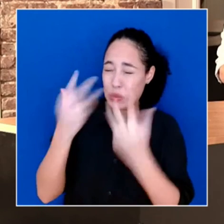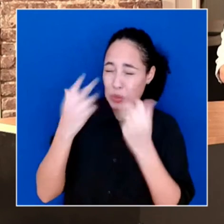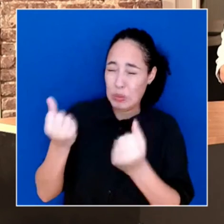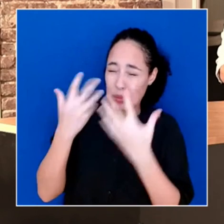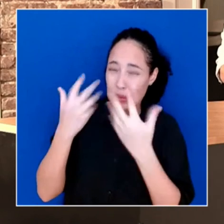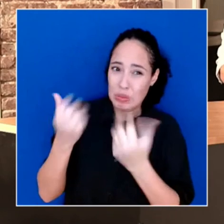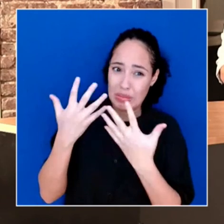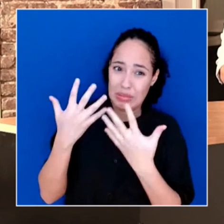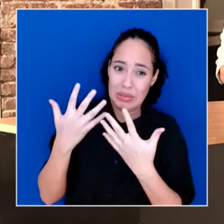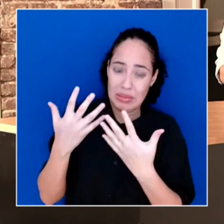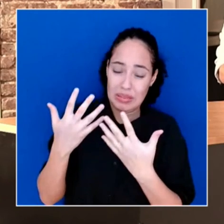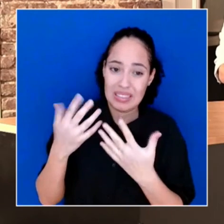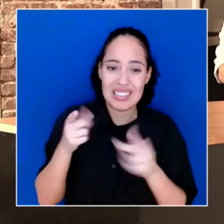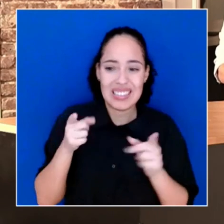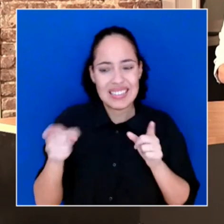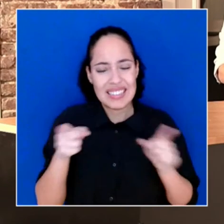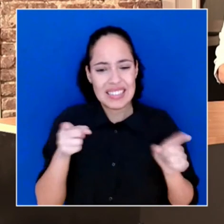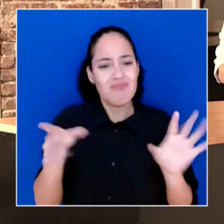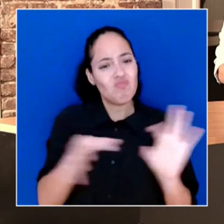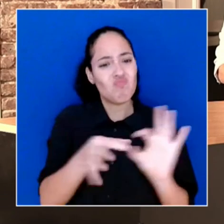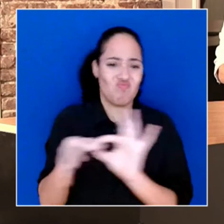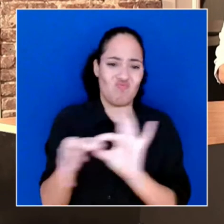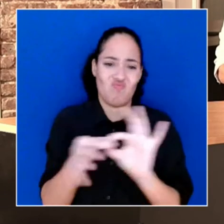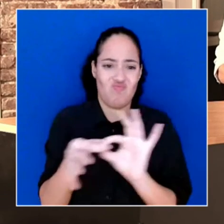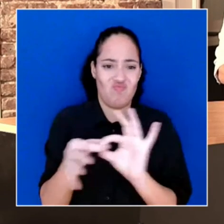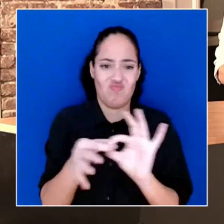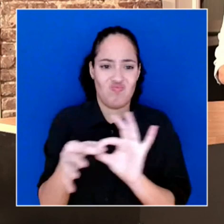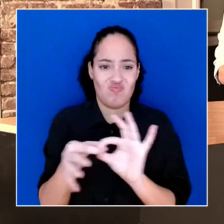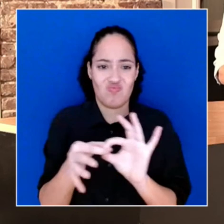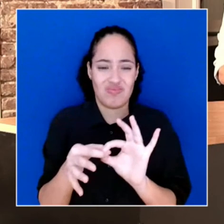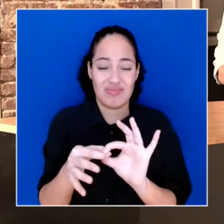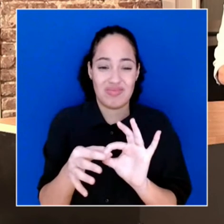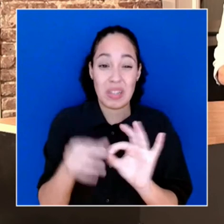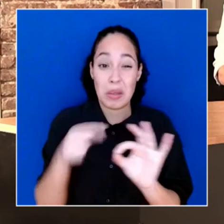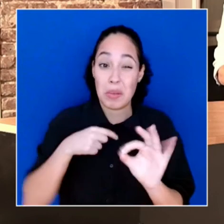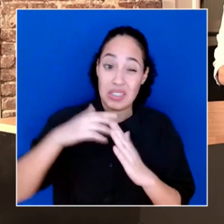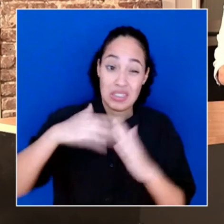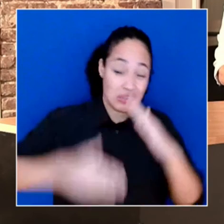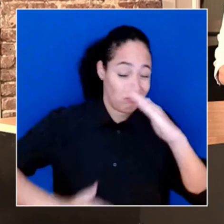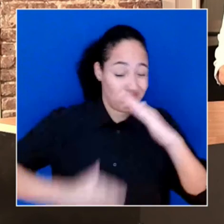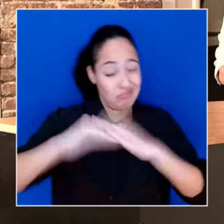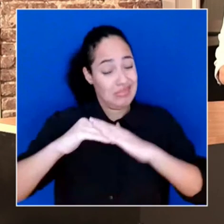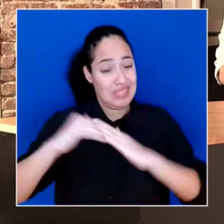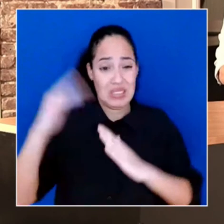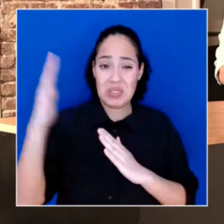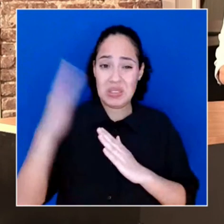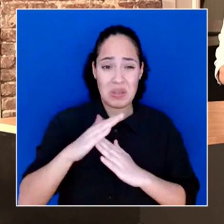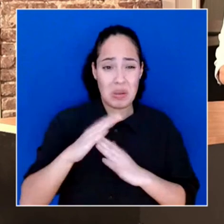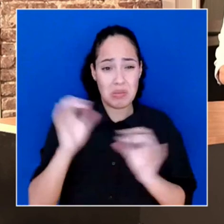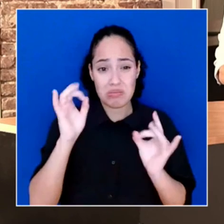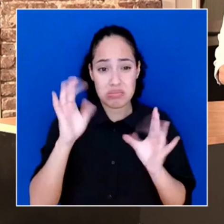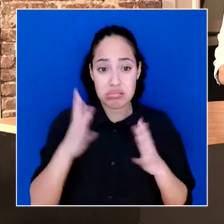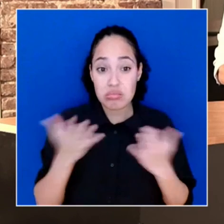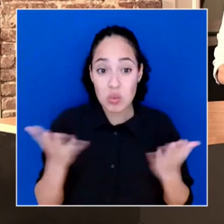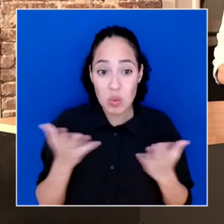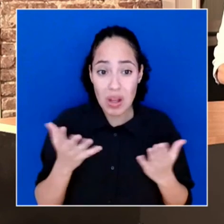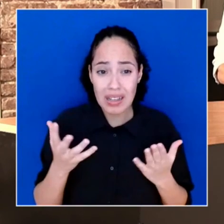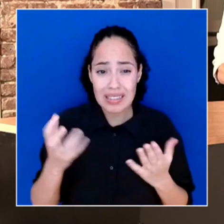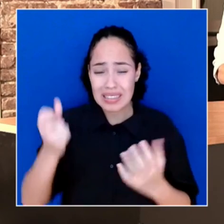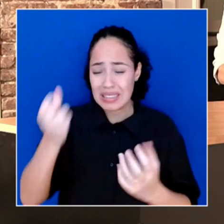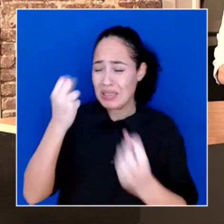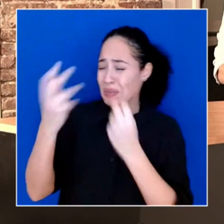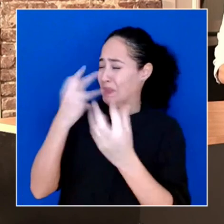I guess if I had to pick, it's just the overload. It's just way too much going on and way too